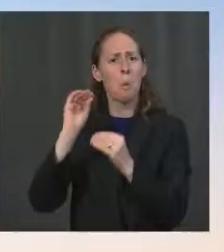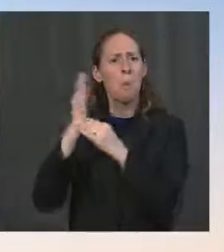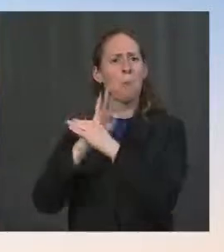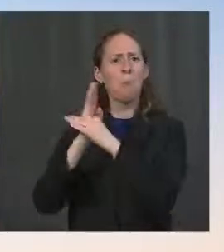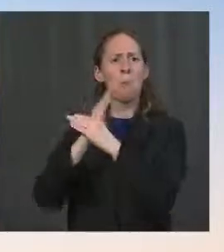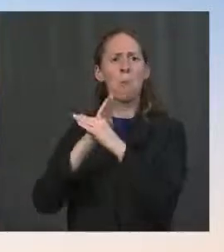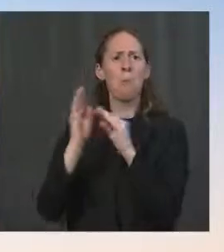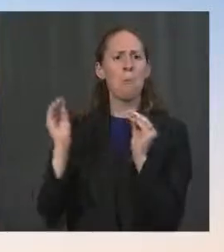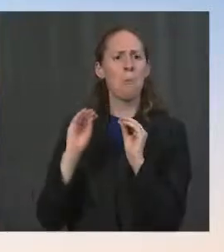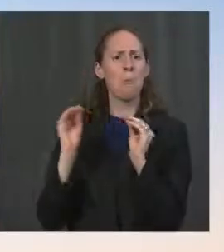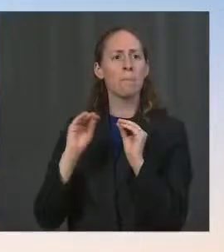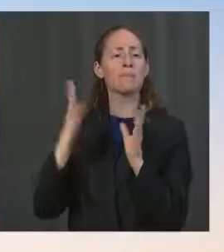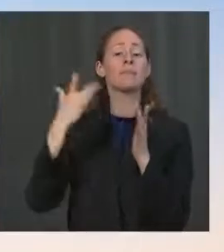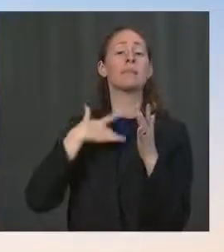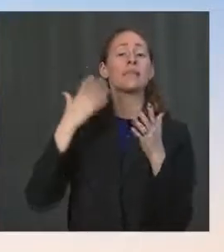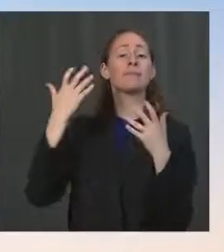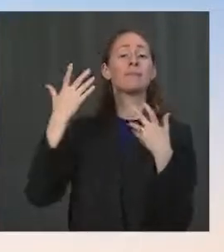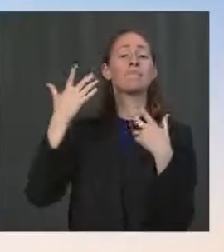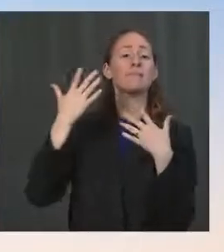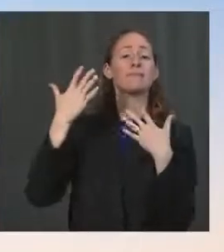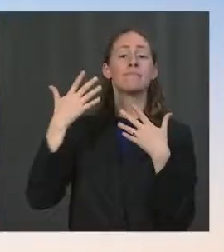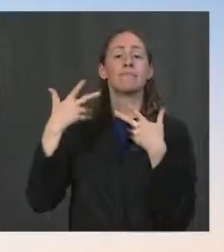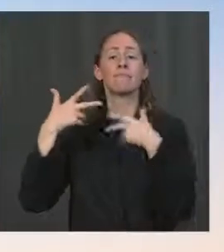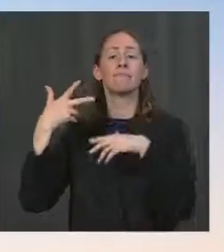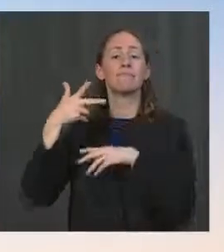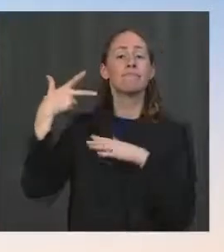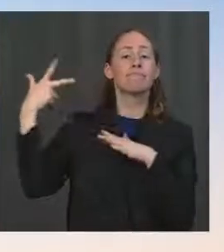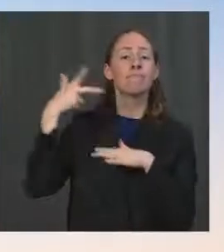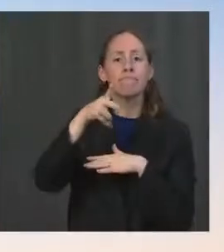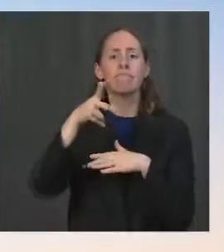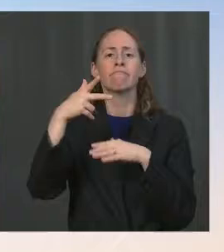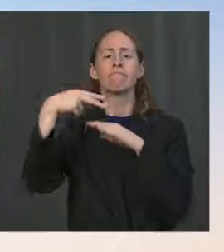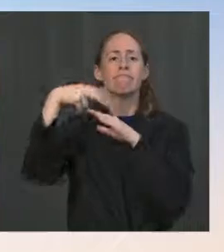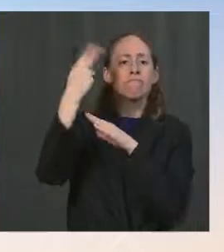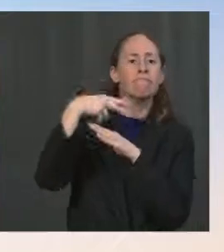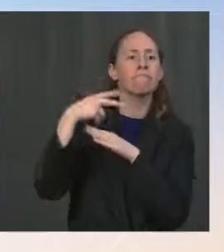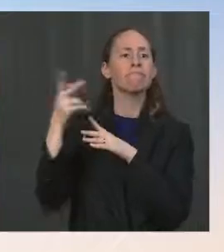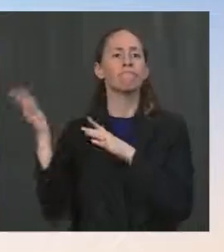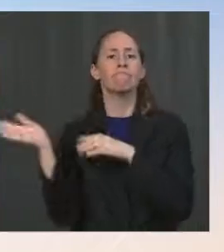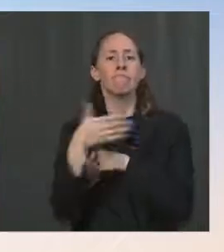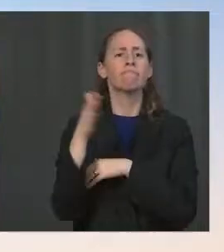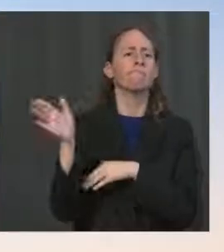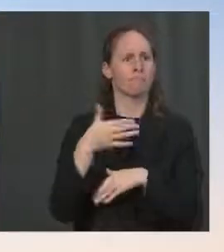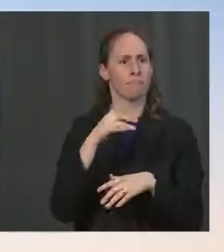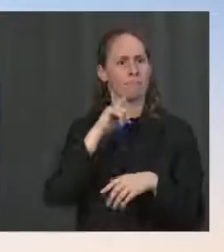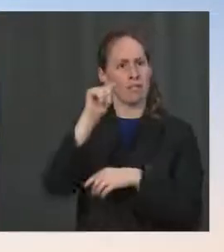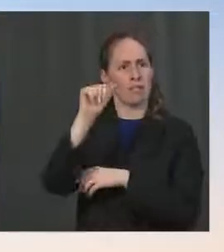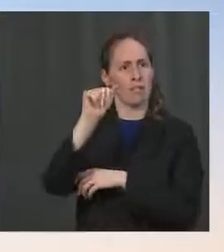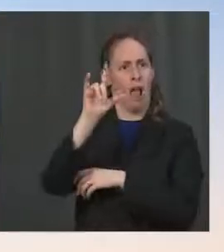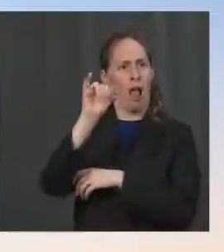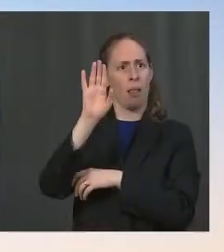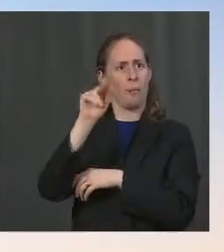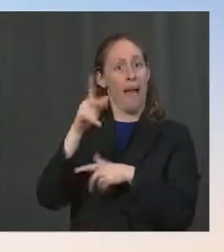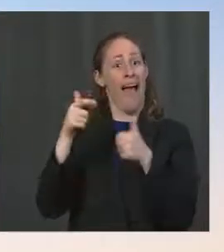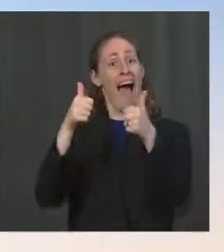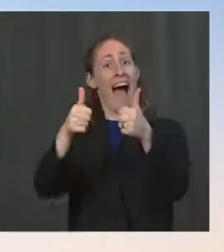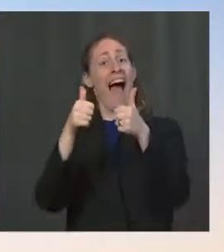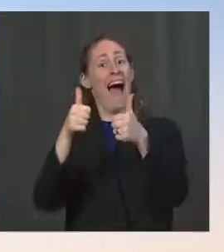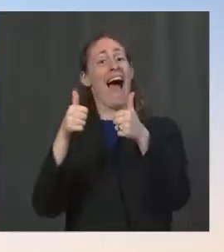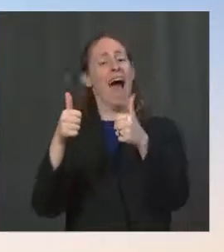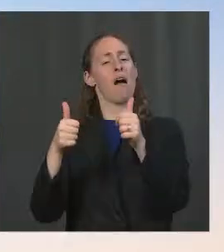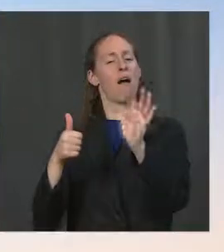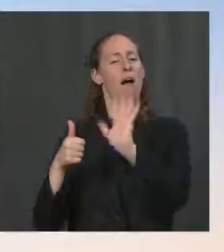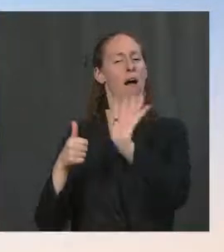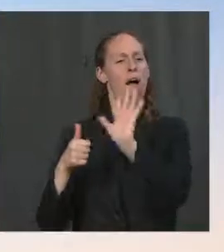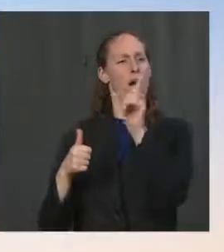we got them through the gates, that is true. That does not mean we think the Taliban are good actors. We don't. But we needed to work with them in coordination to get